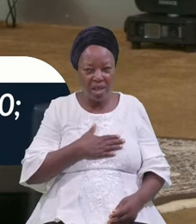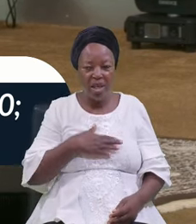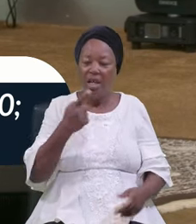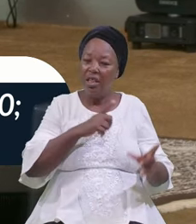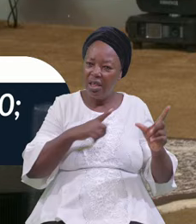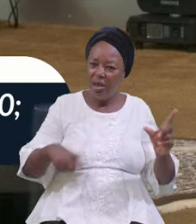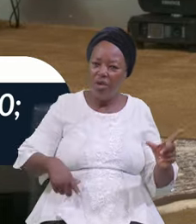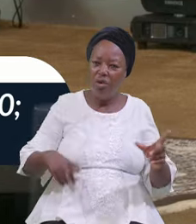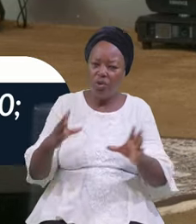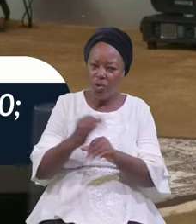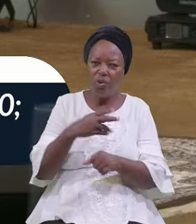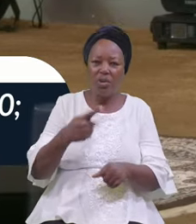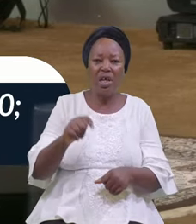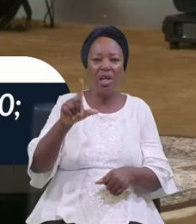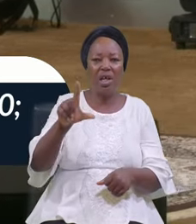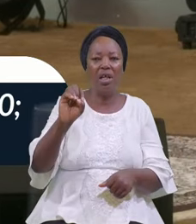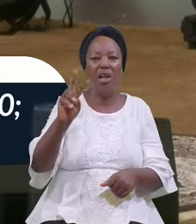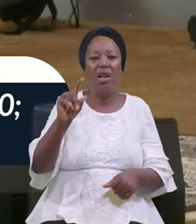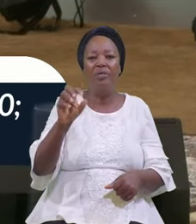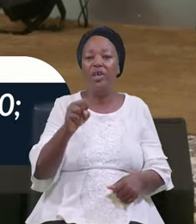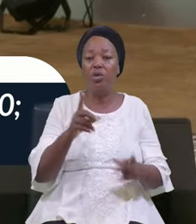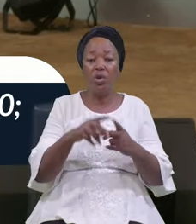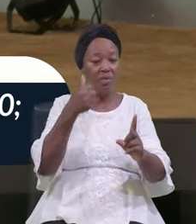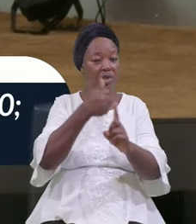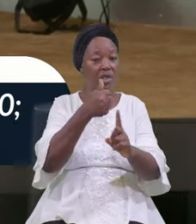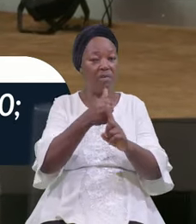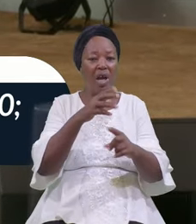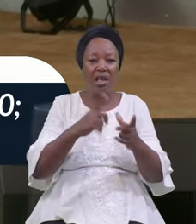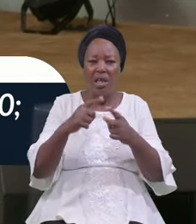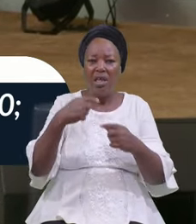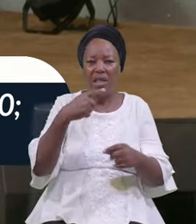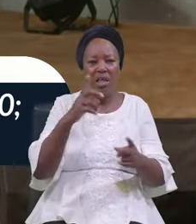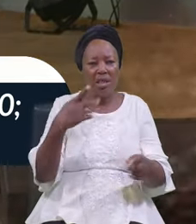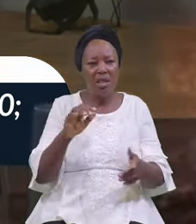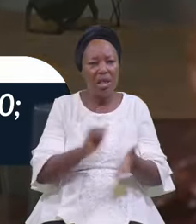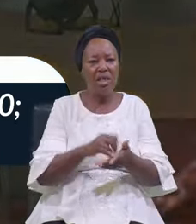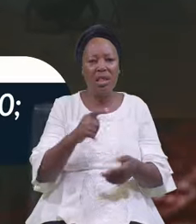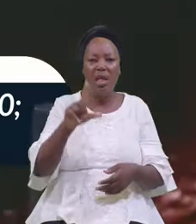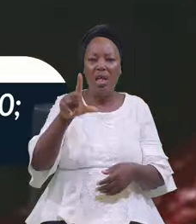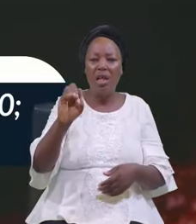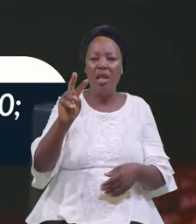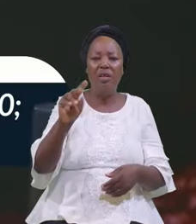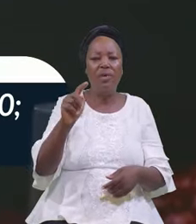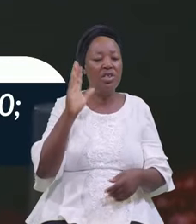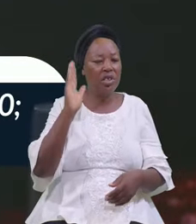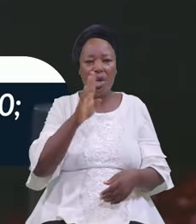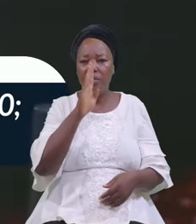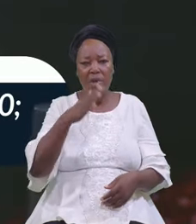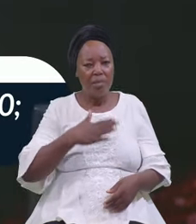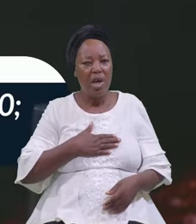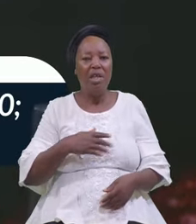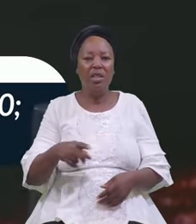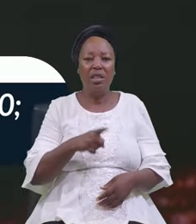Lord took the Levites unto himself, and he said, the Levite shall be mine. Day